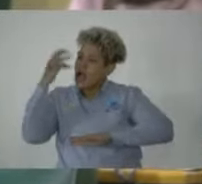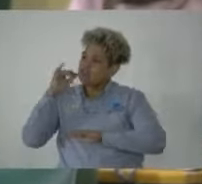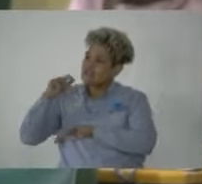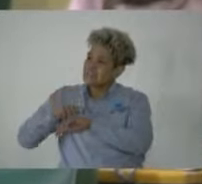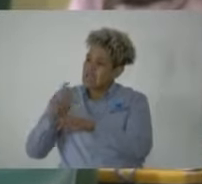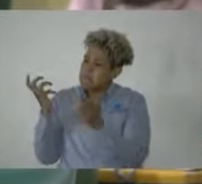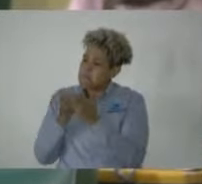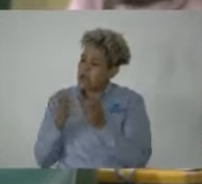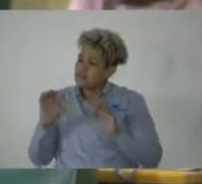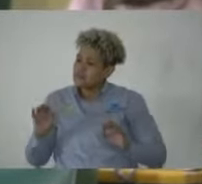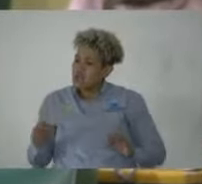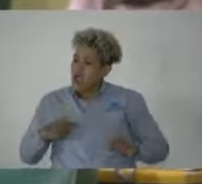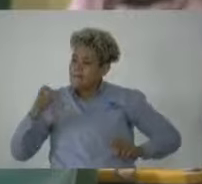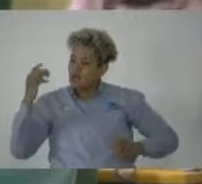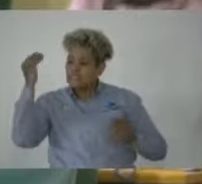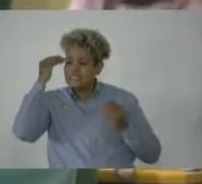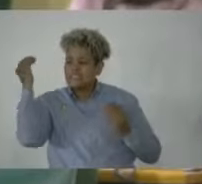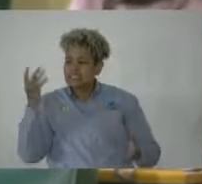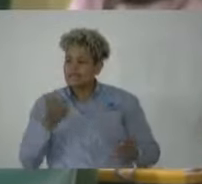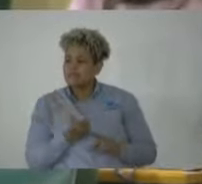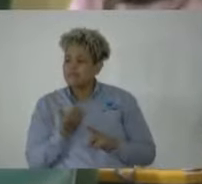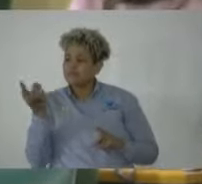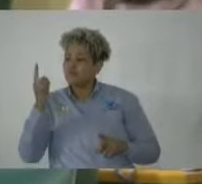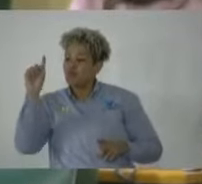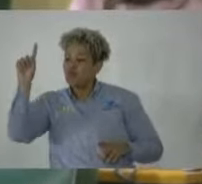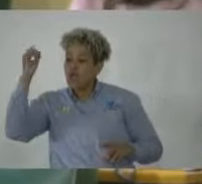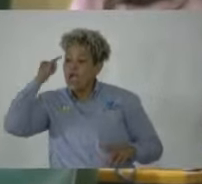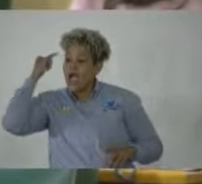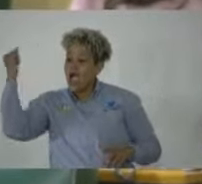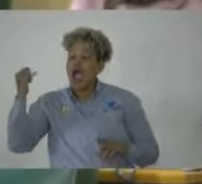time. And I must tell you, it is one of the ideas,